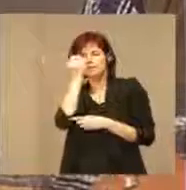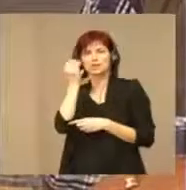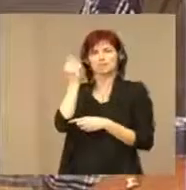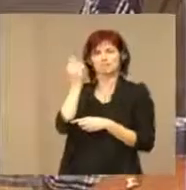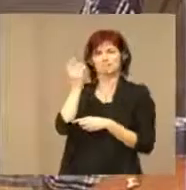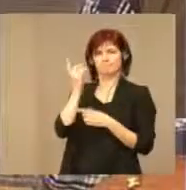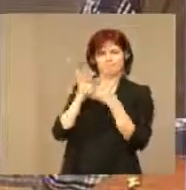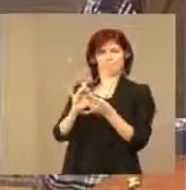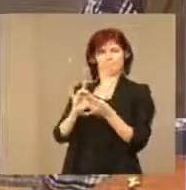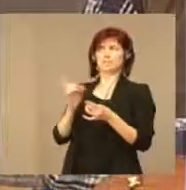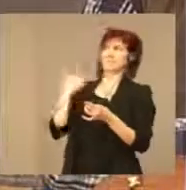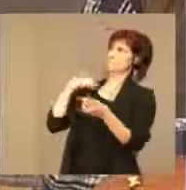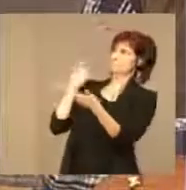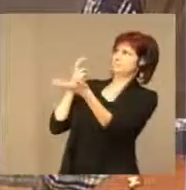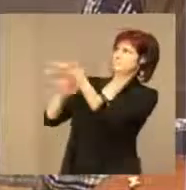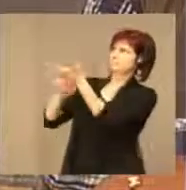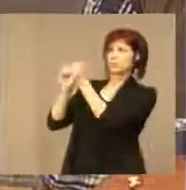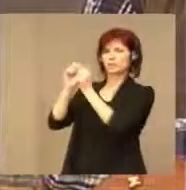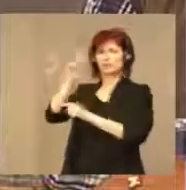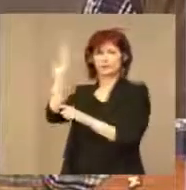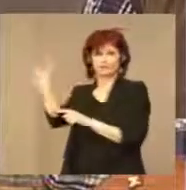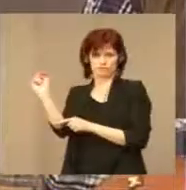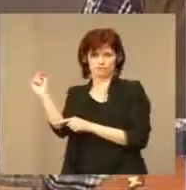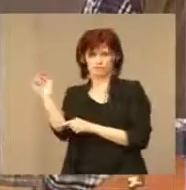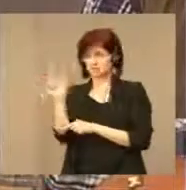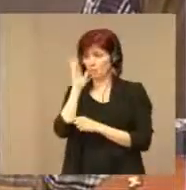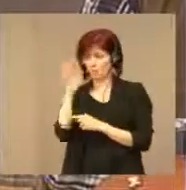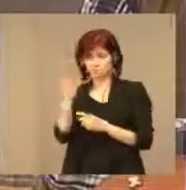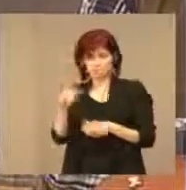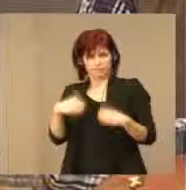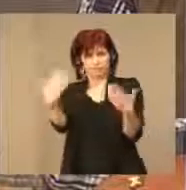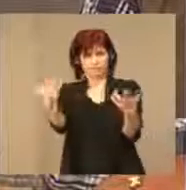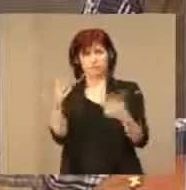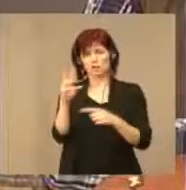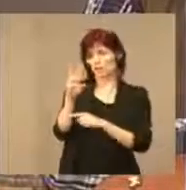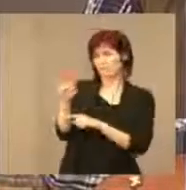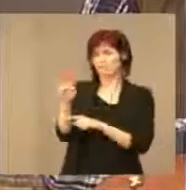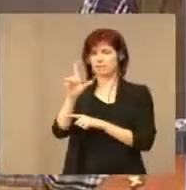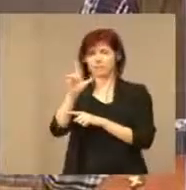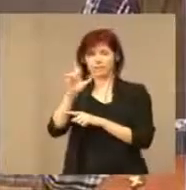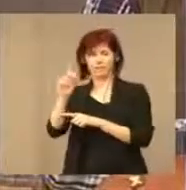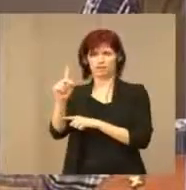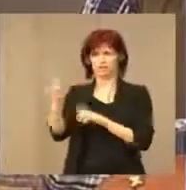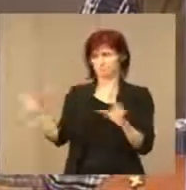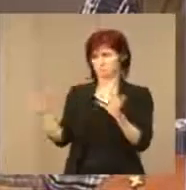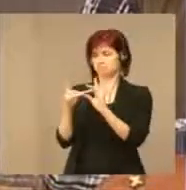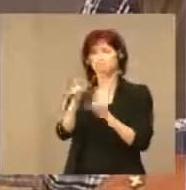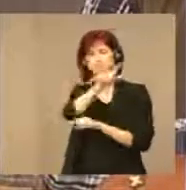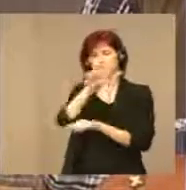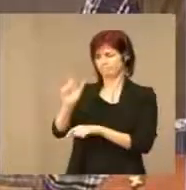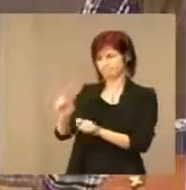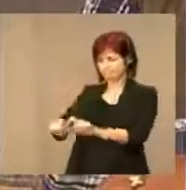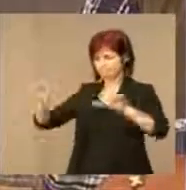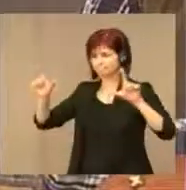share that that website link with you and organizers at the FN, and would